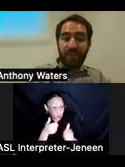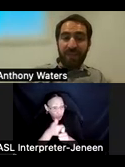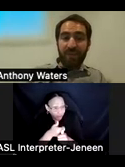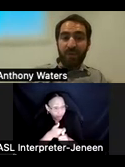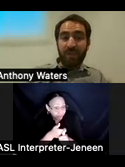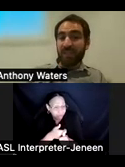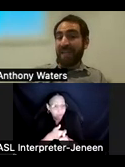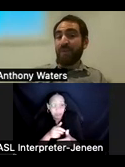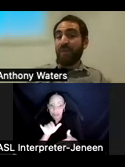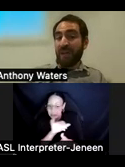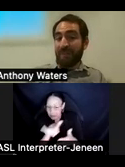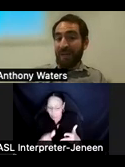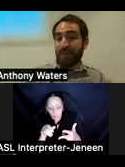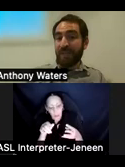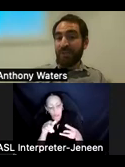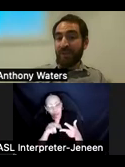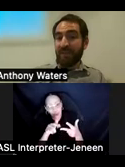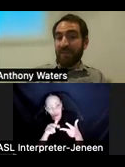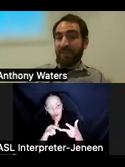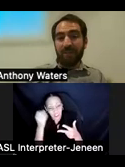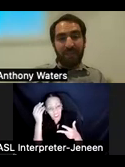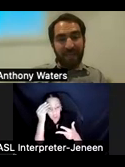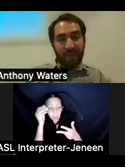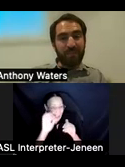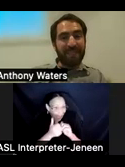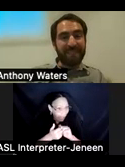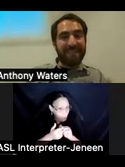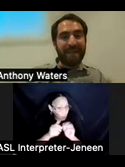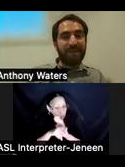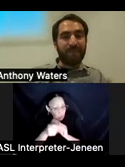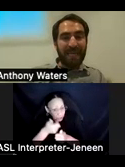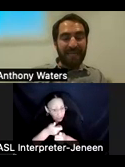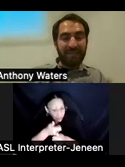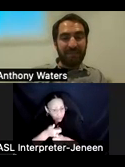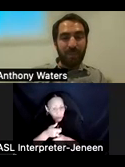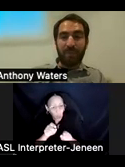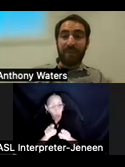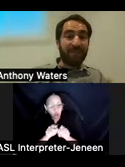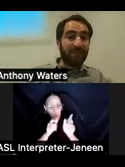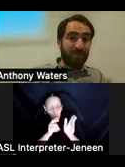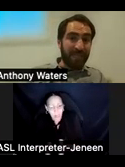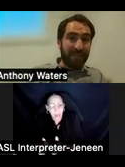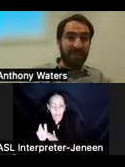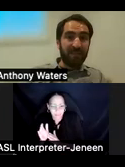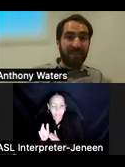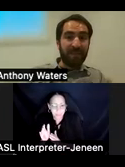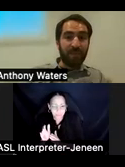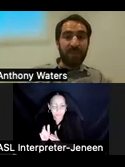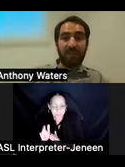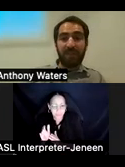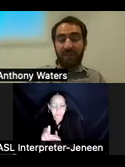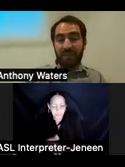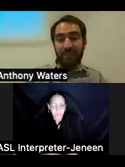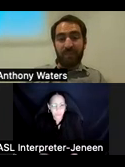Same with that third question. Have you thought about how you might do it? But that also begins to tap into plan, whether or not they have a plan of how they